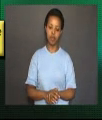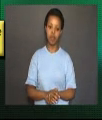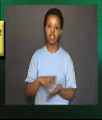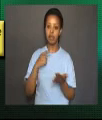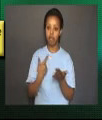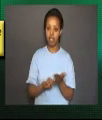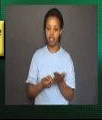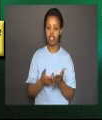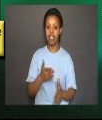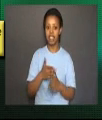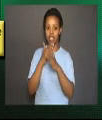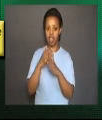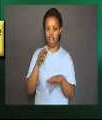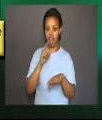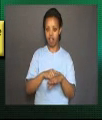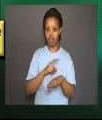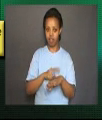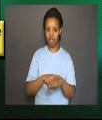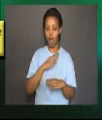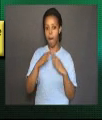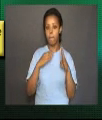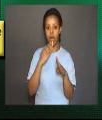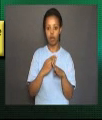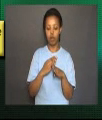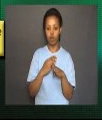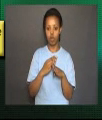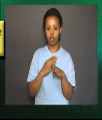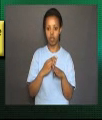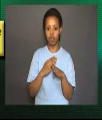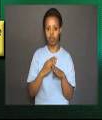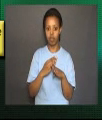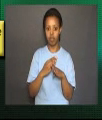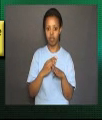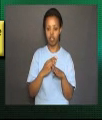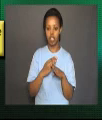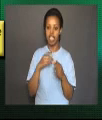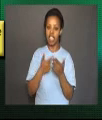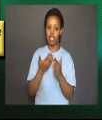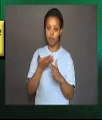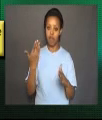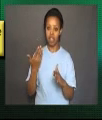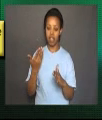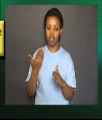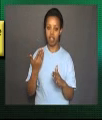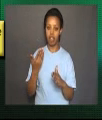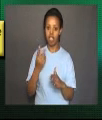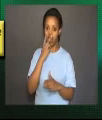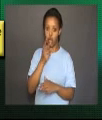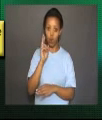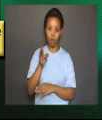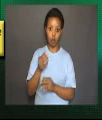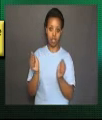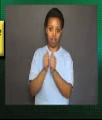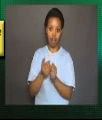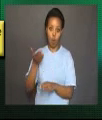During this step, the biologist refers back to the original hypothesis